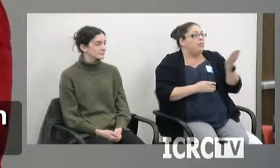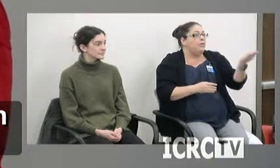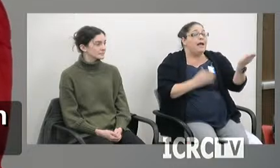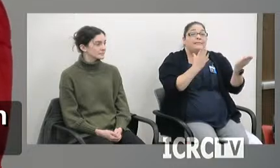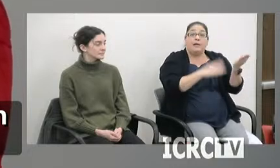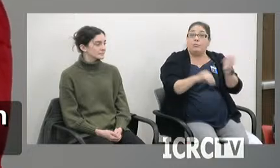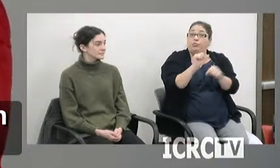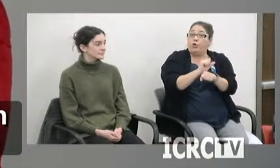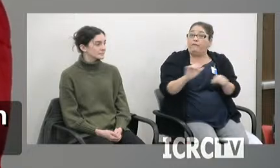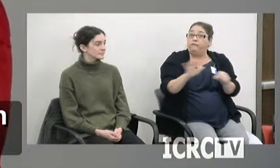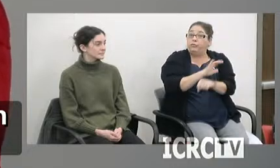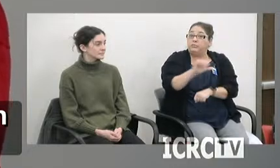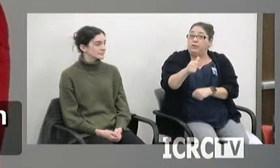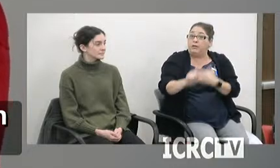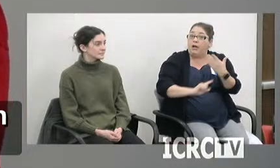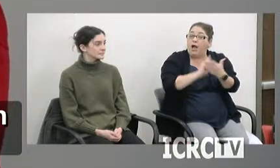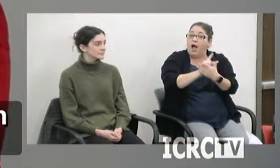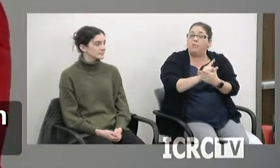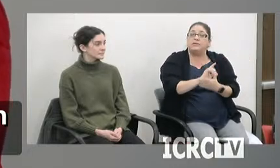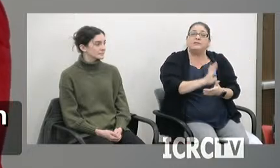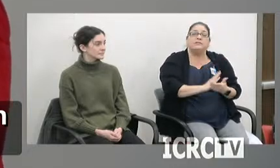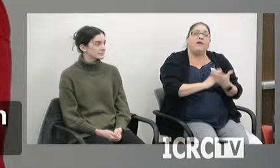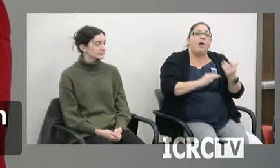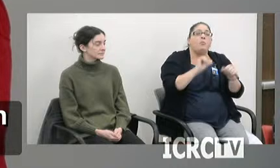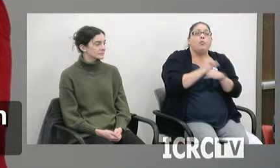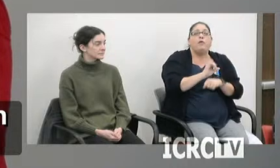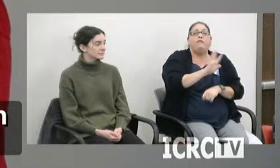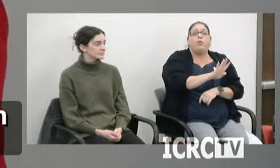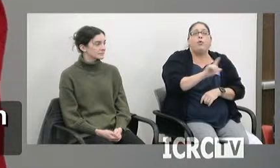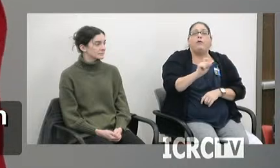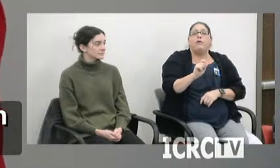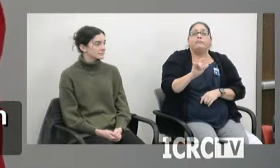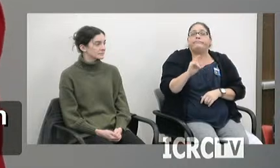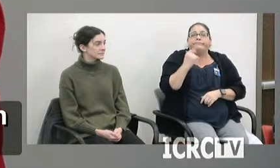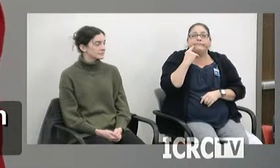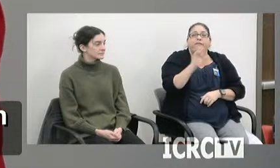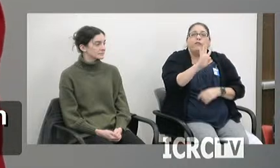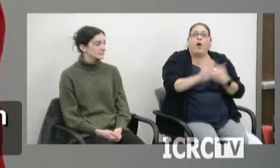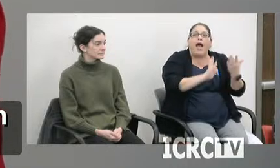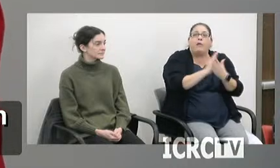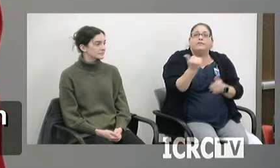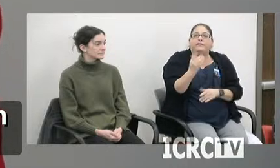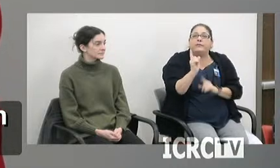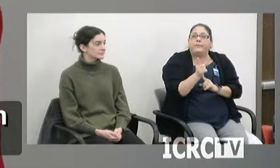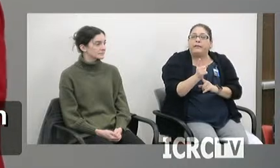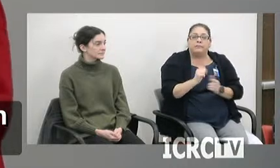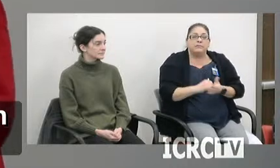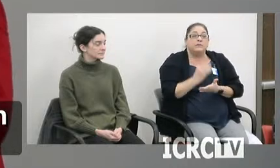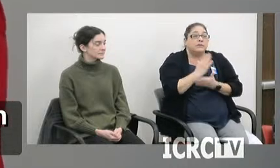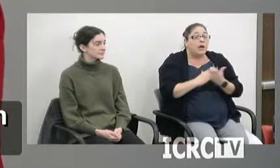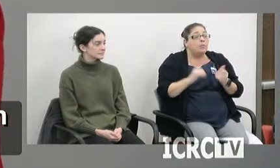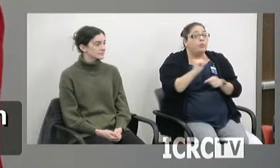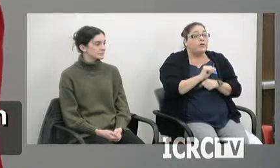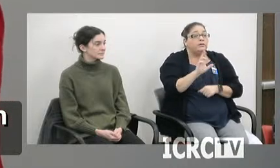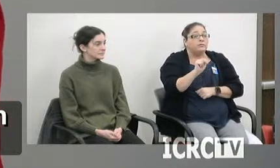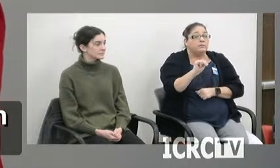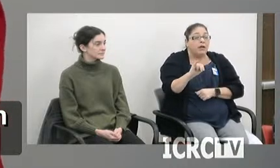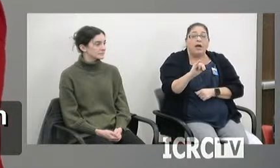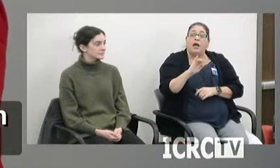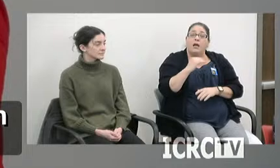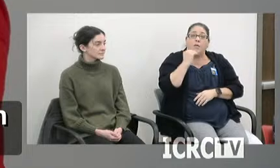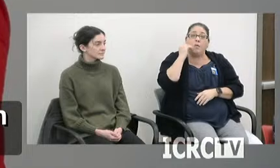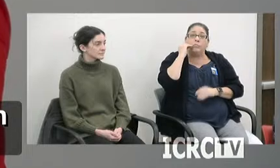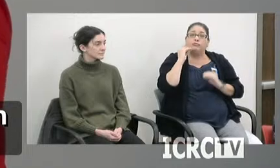10. Some of them worked 4 1/4. We also talk about home instruction in C&I. We talk about how